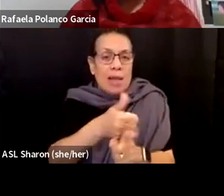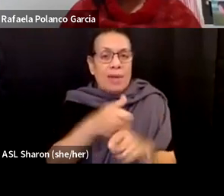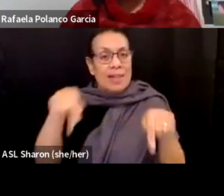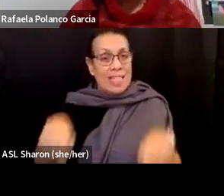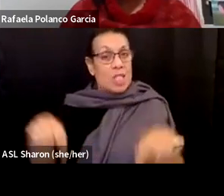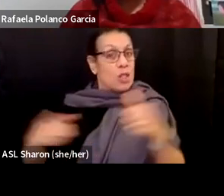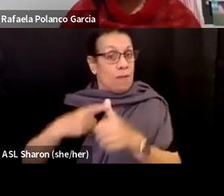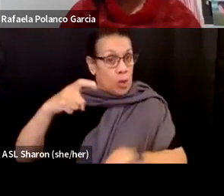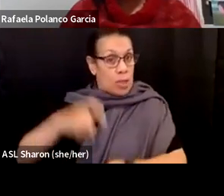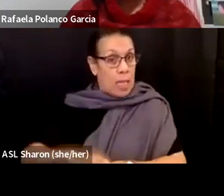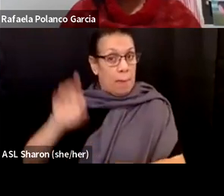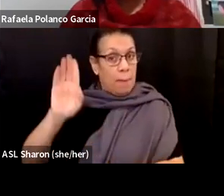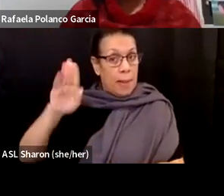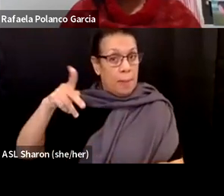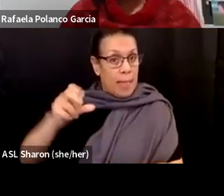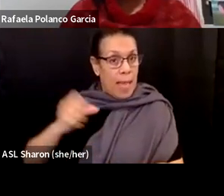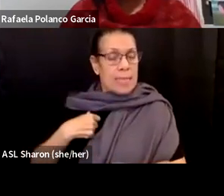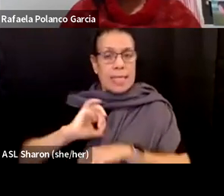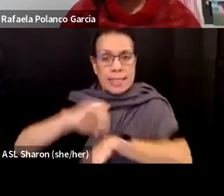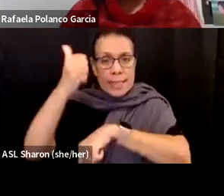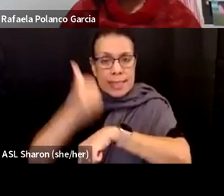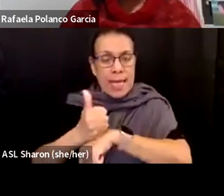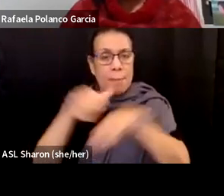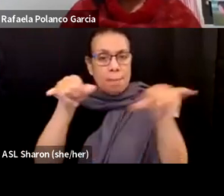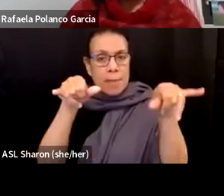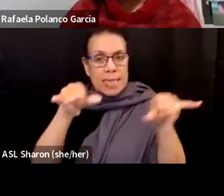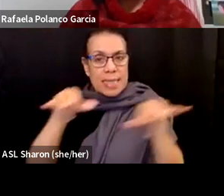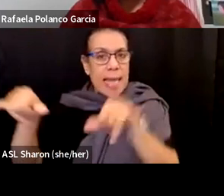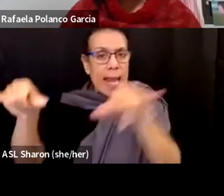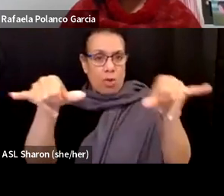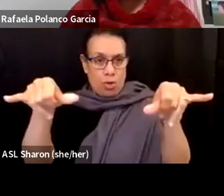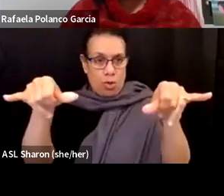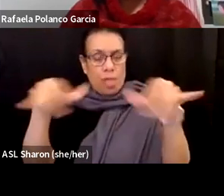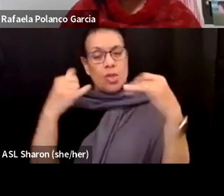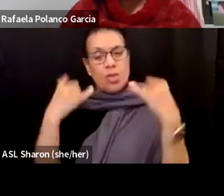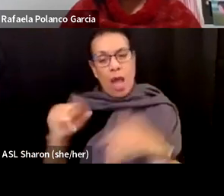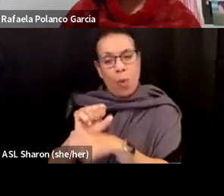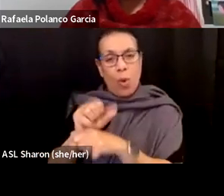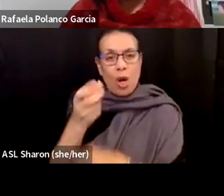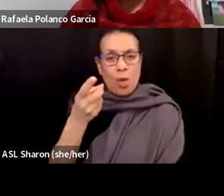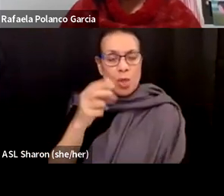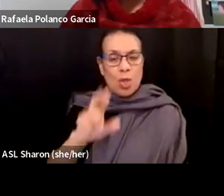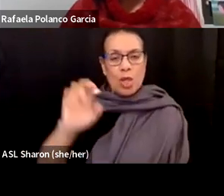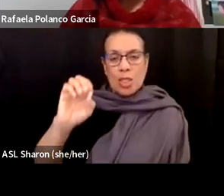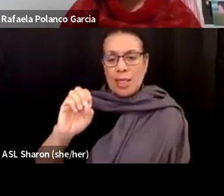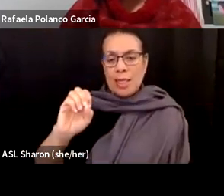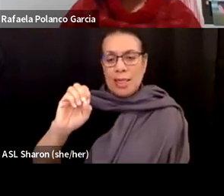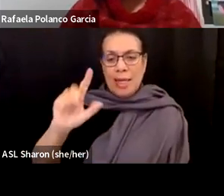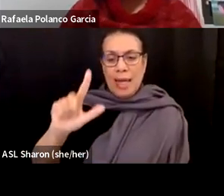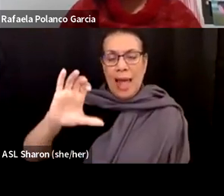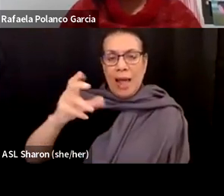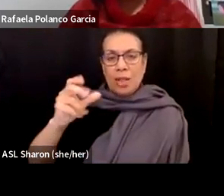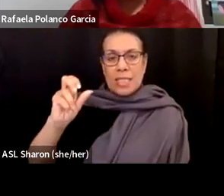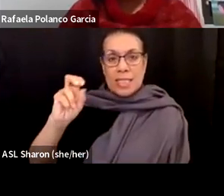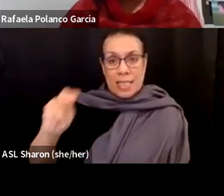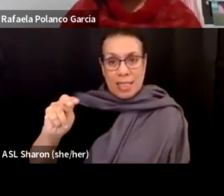policy for standards across all schools so we are working now with dr eccleston and the academic team to implement